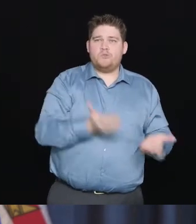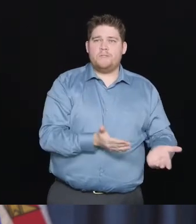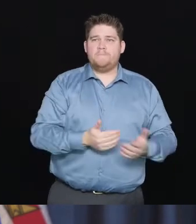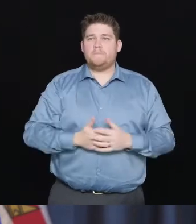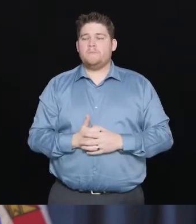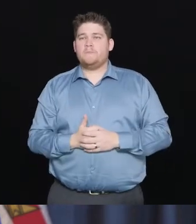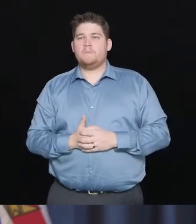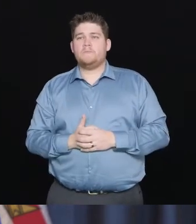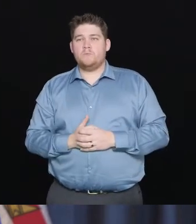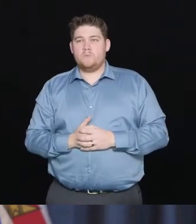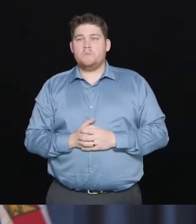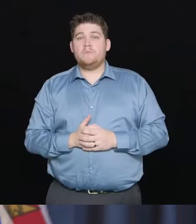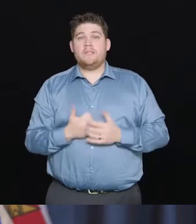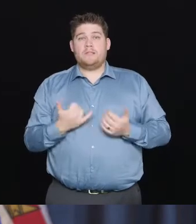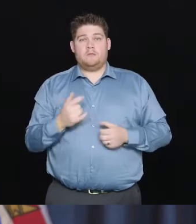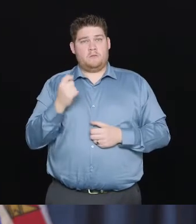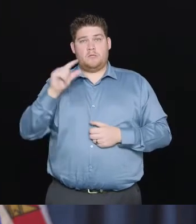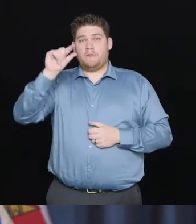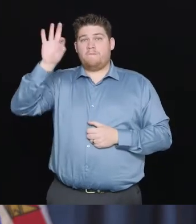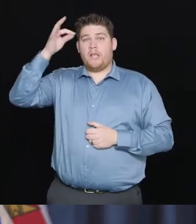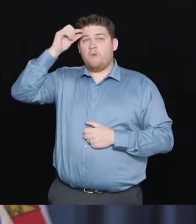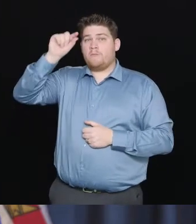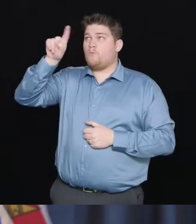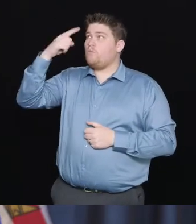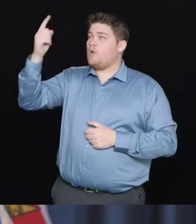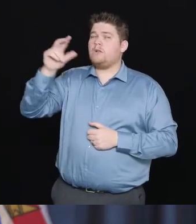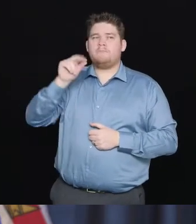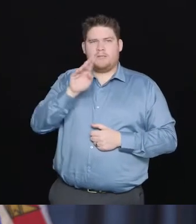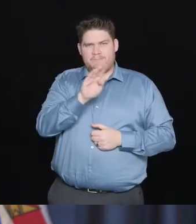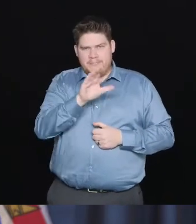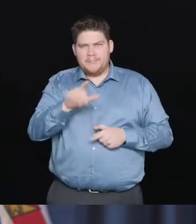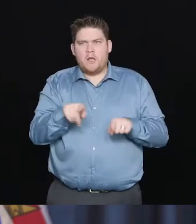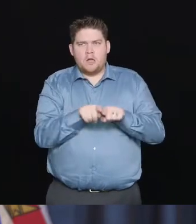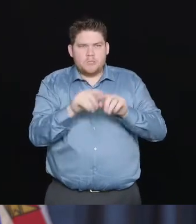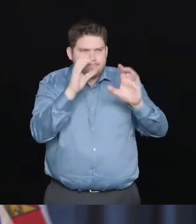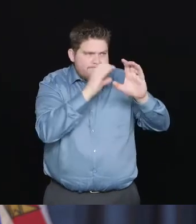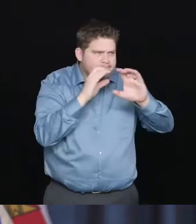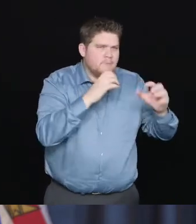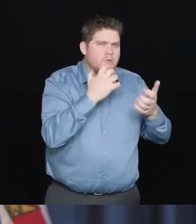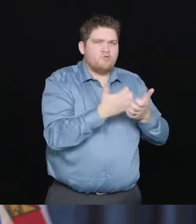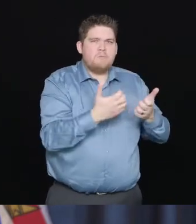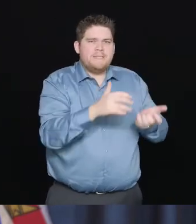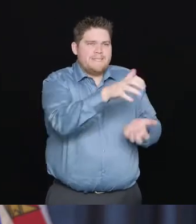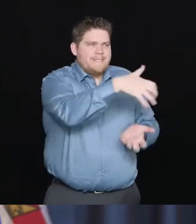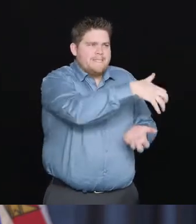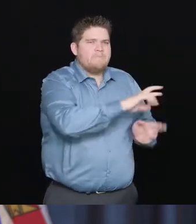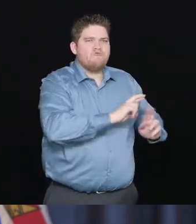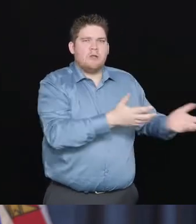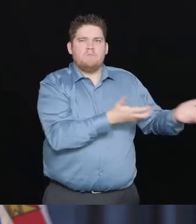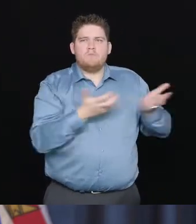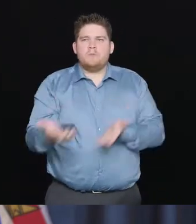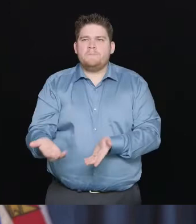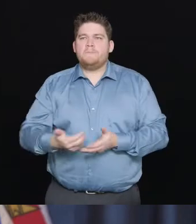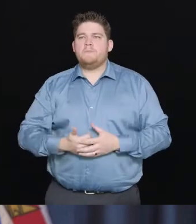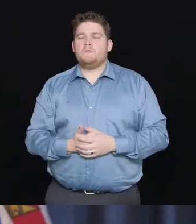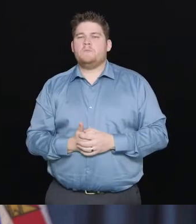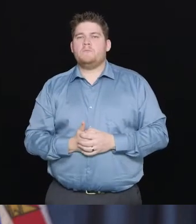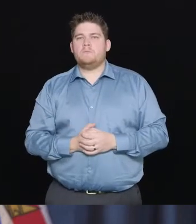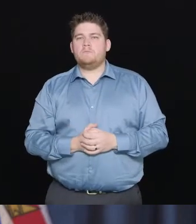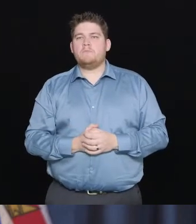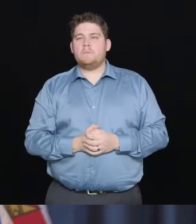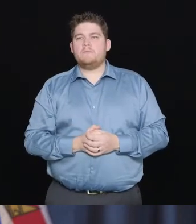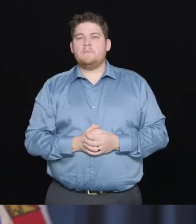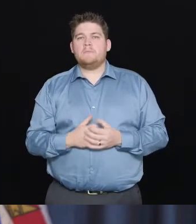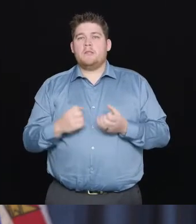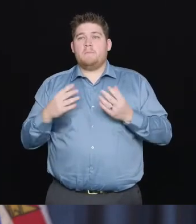of there's lots of countries that export medical equipment, but two of those key countries, of course, are the